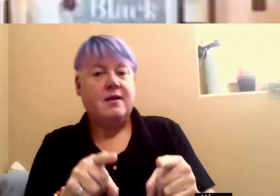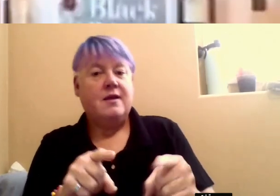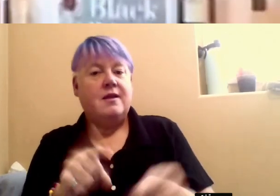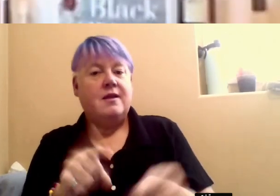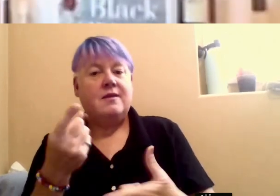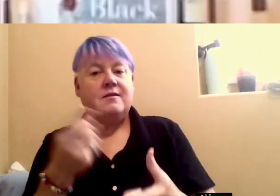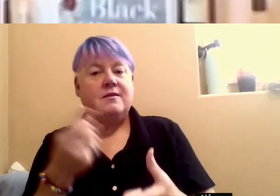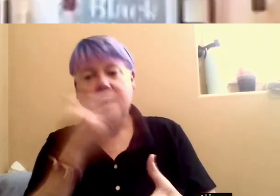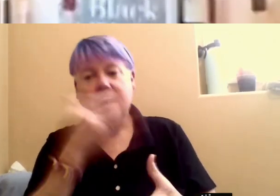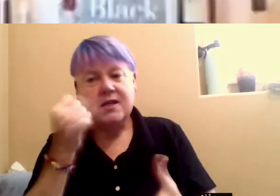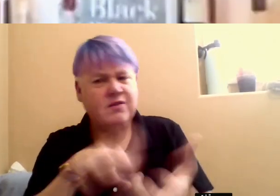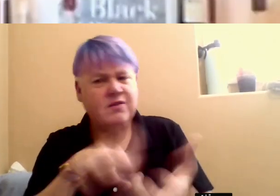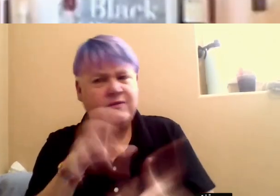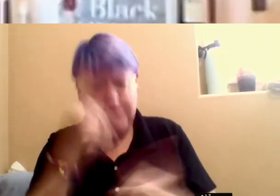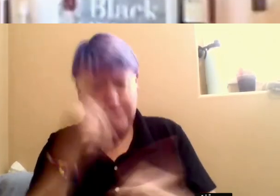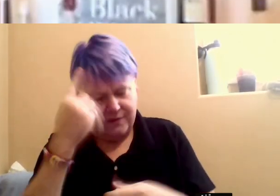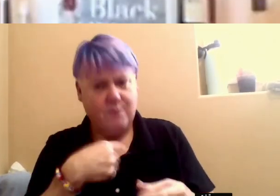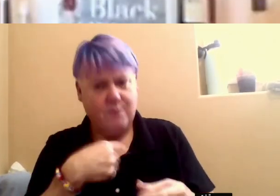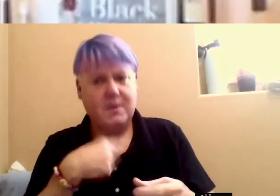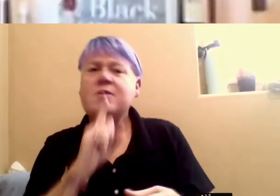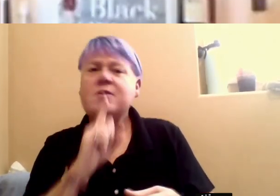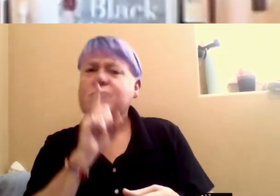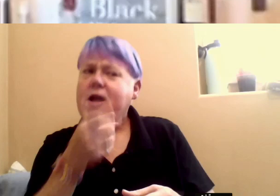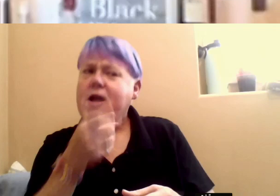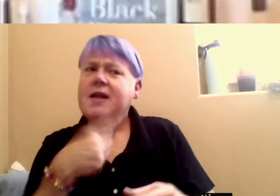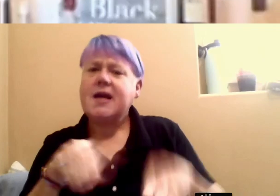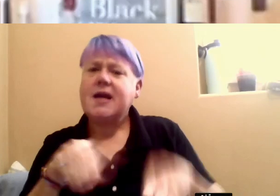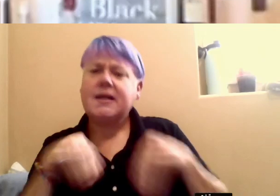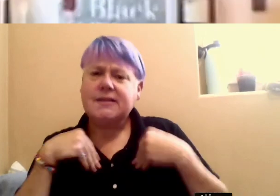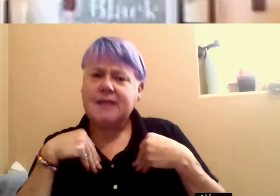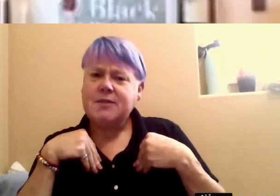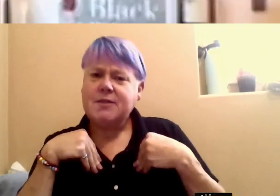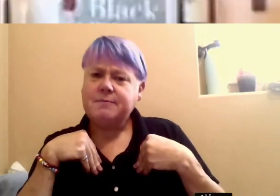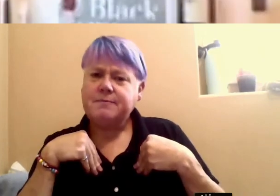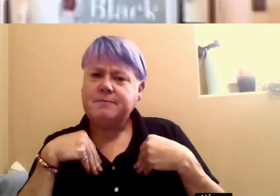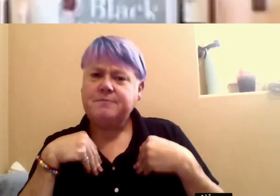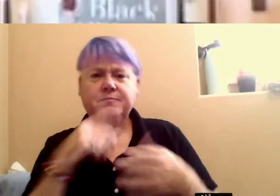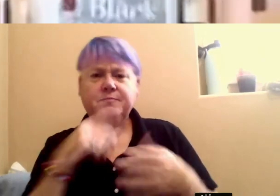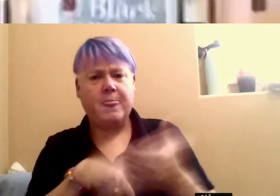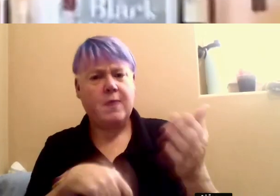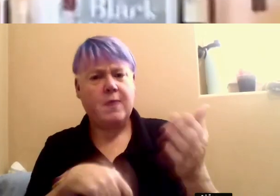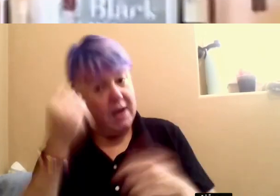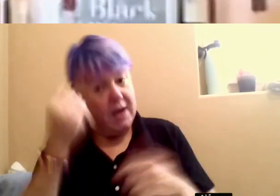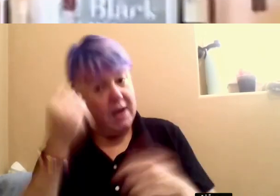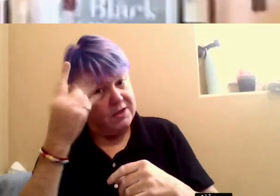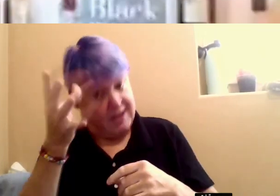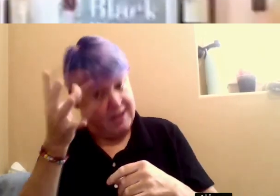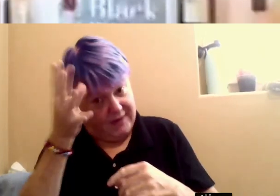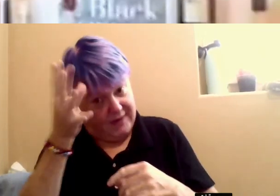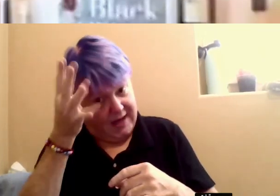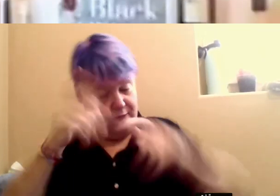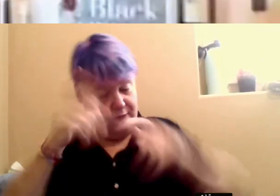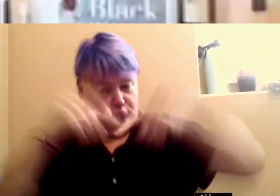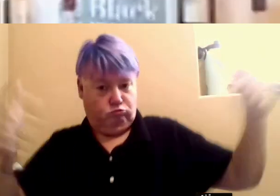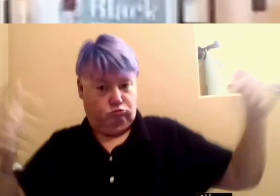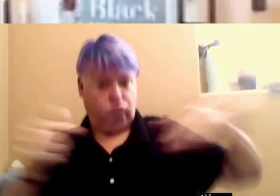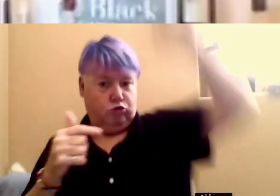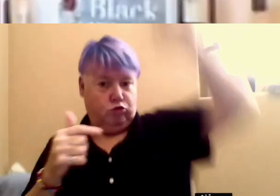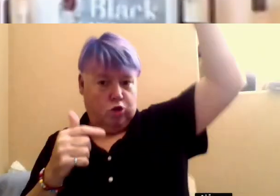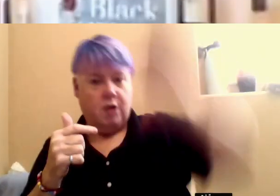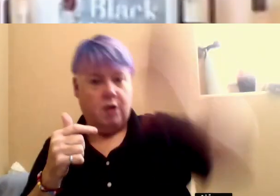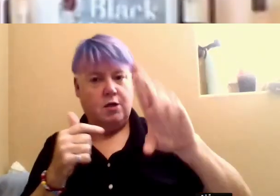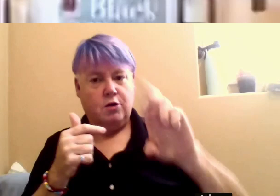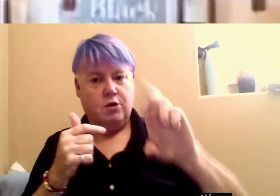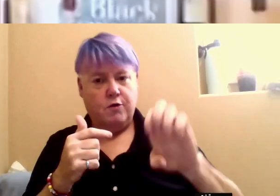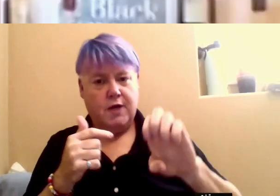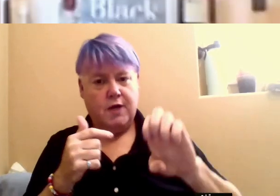but it's a reality I've come to accept, even embrace. From what I understand, Dad, a broad shouldered, tall Cree, and Mom, English,